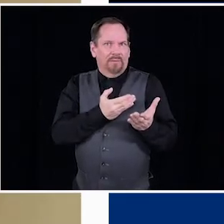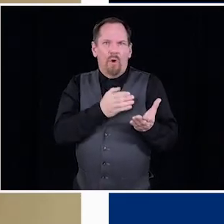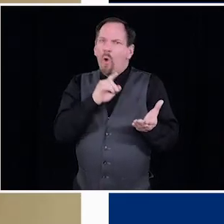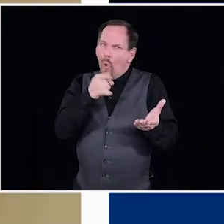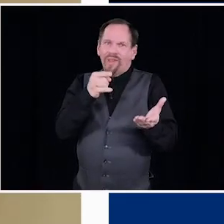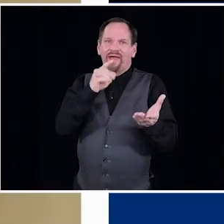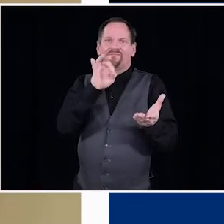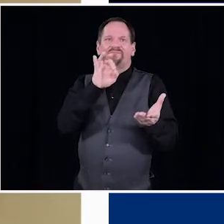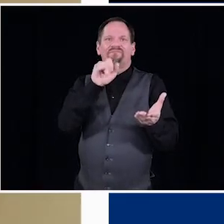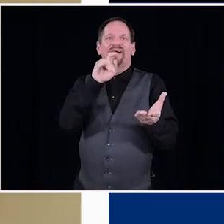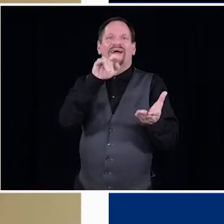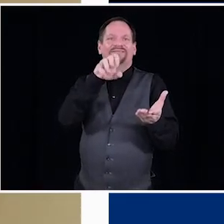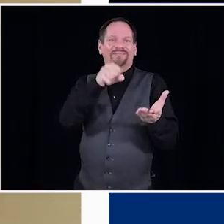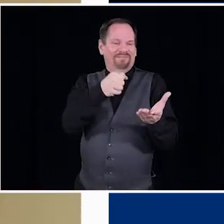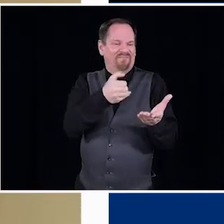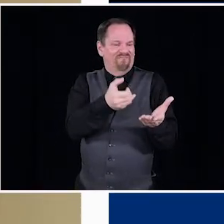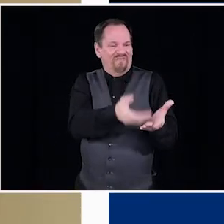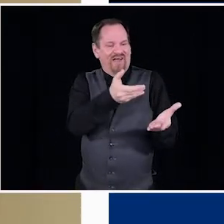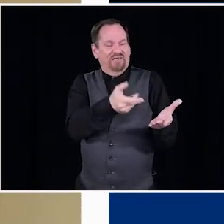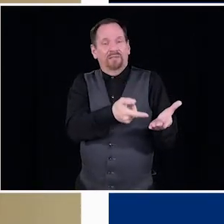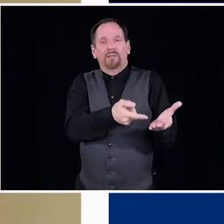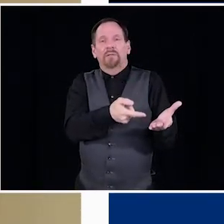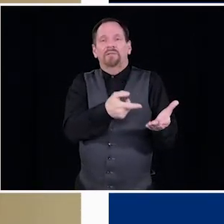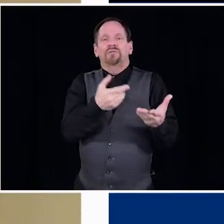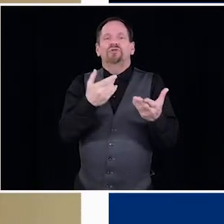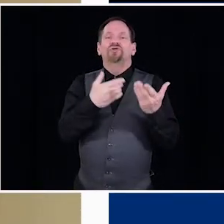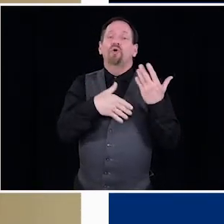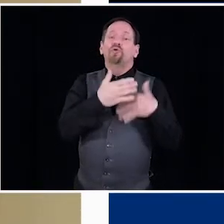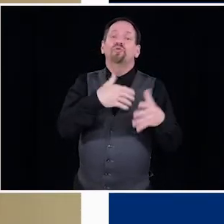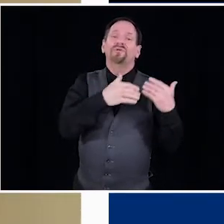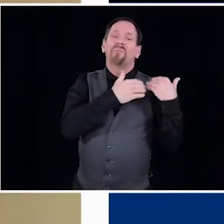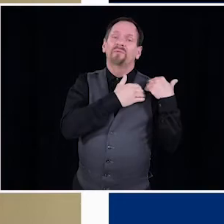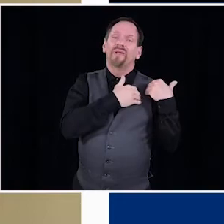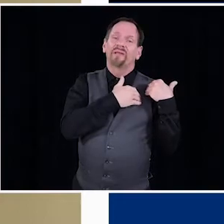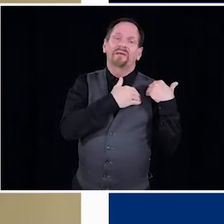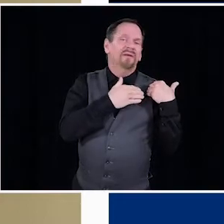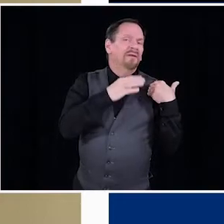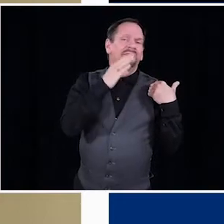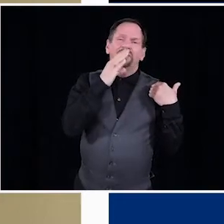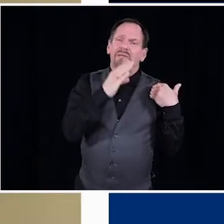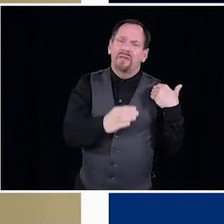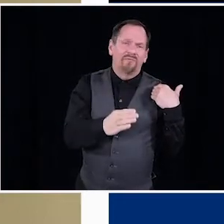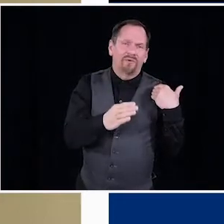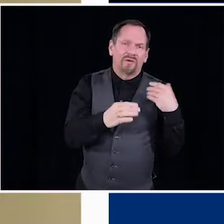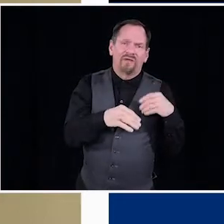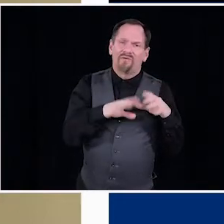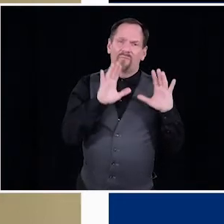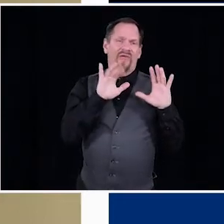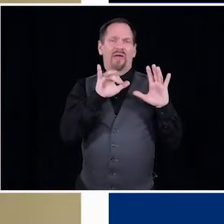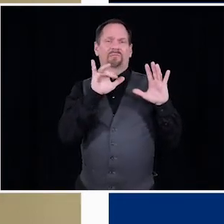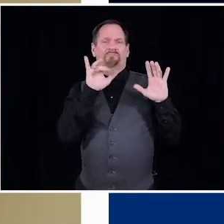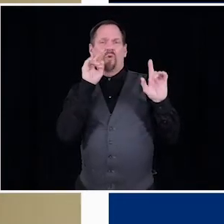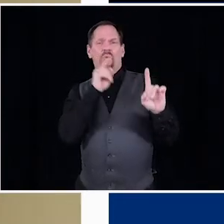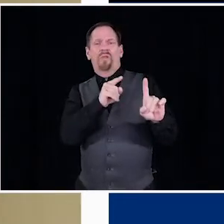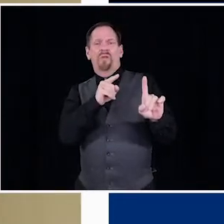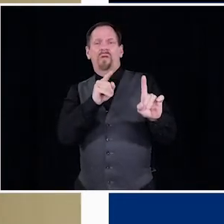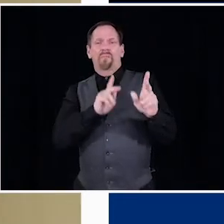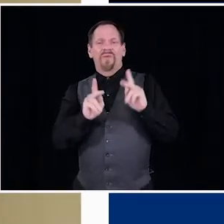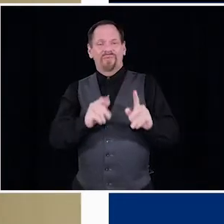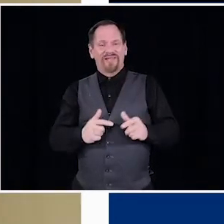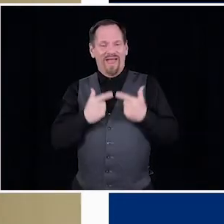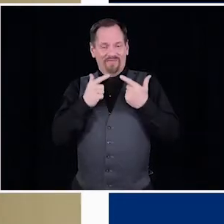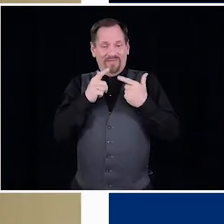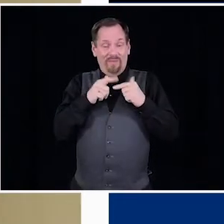facts. That's what I call social responsibility. Never compromise. People's lives depend on